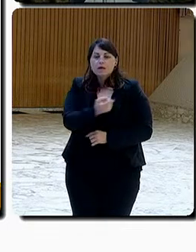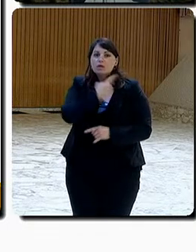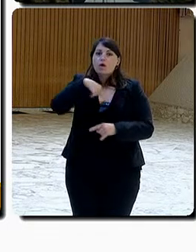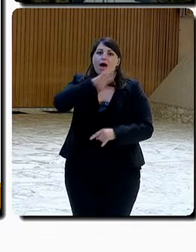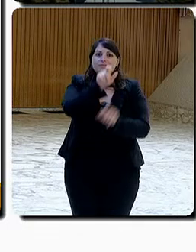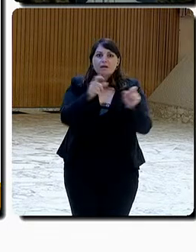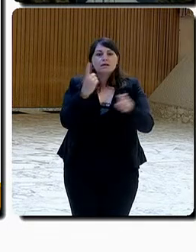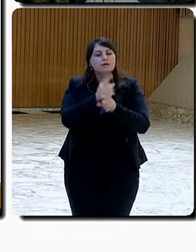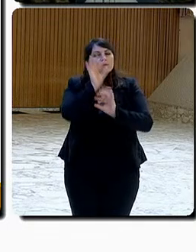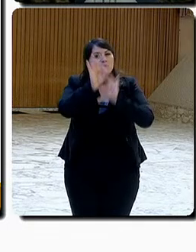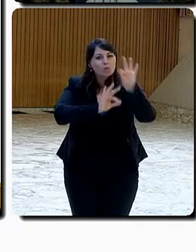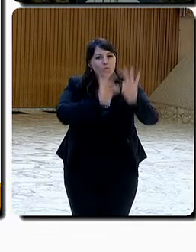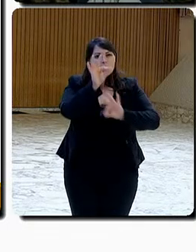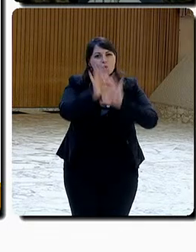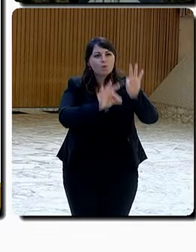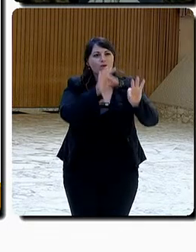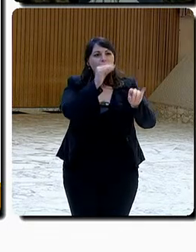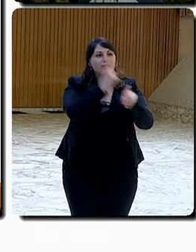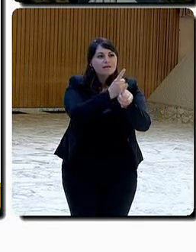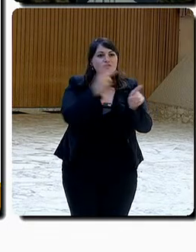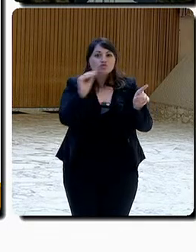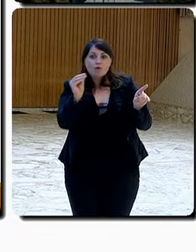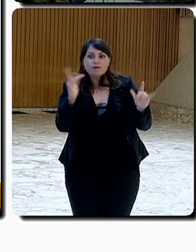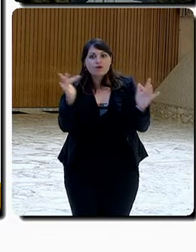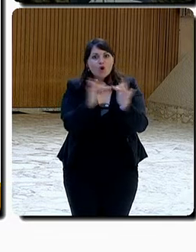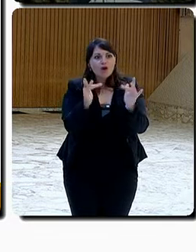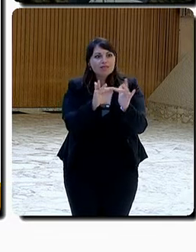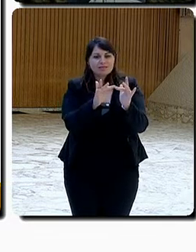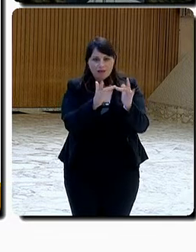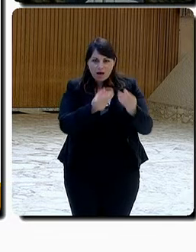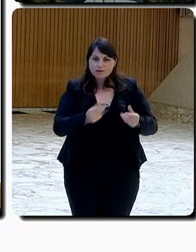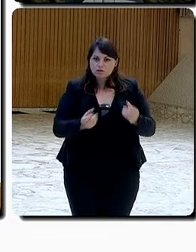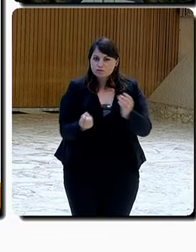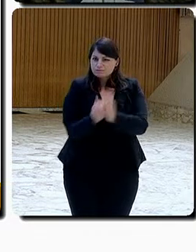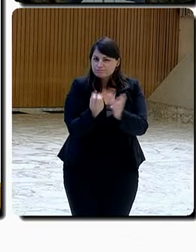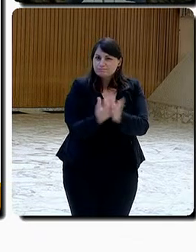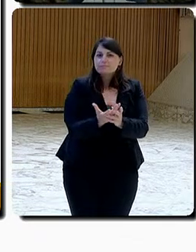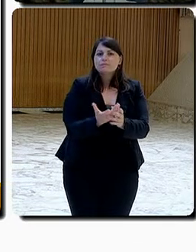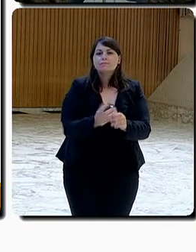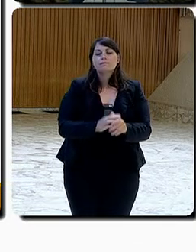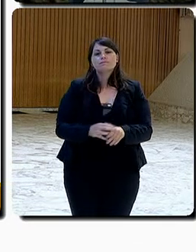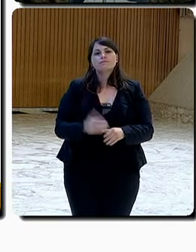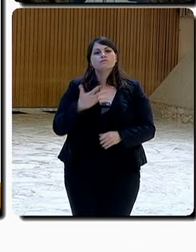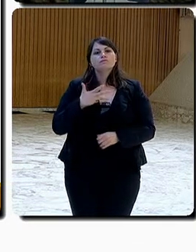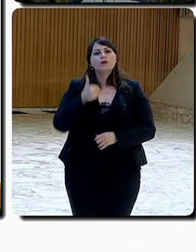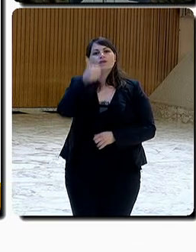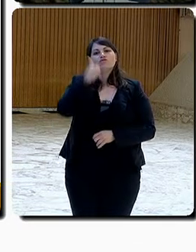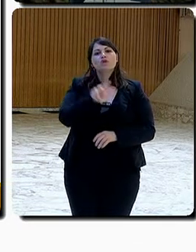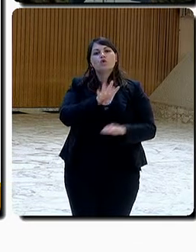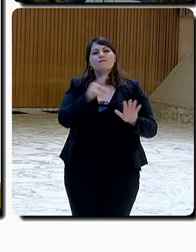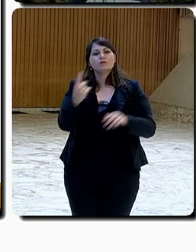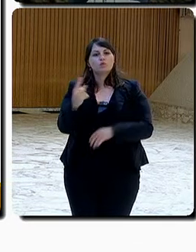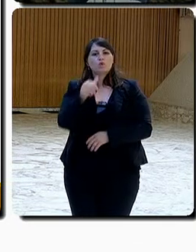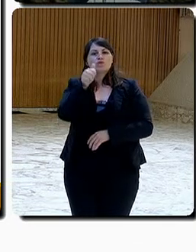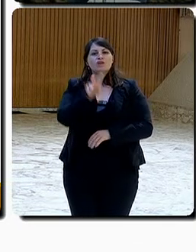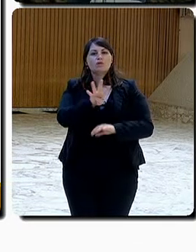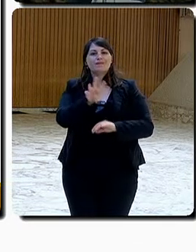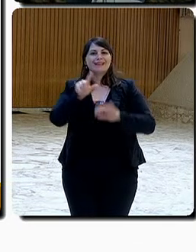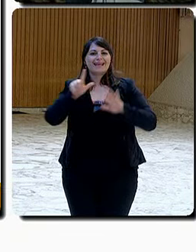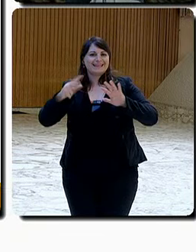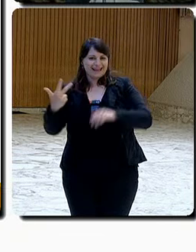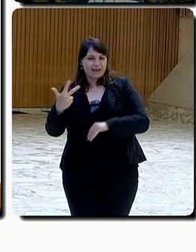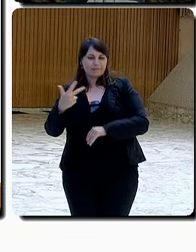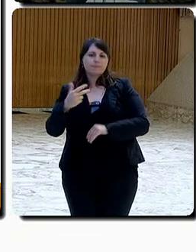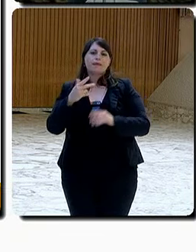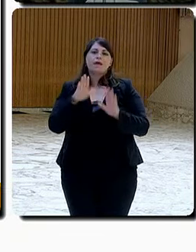all the time. I direct you to Amoris Laetitia numbers 191 to 93 among any places where he tells